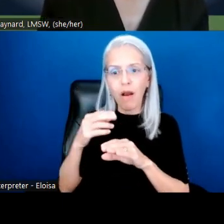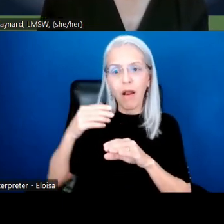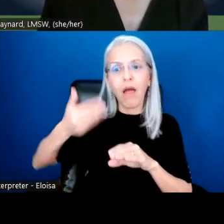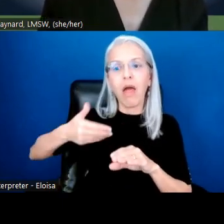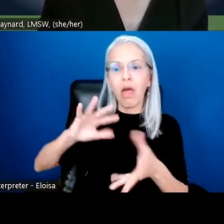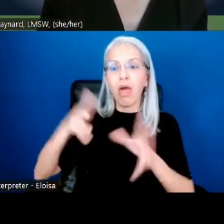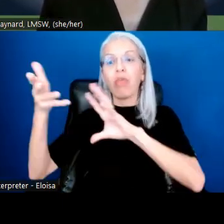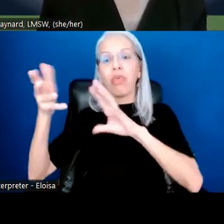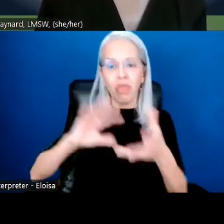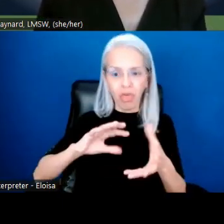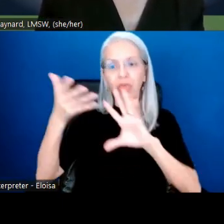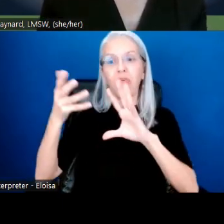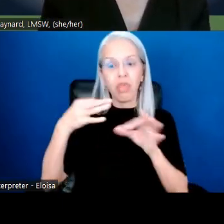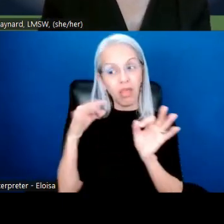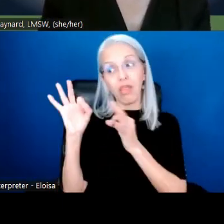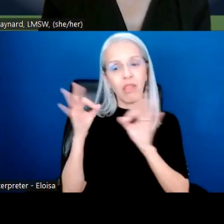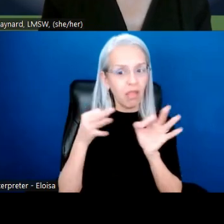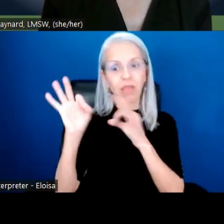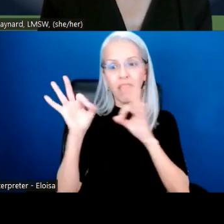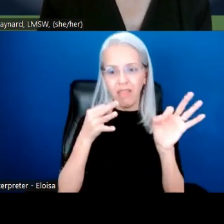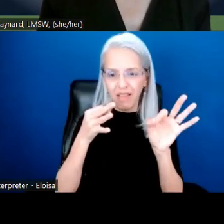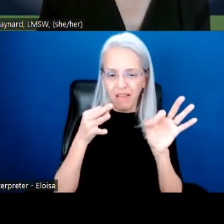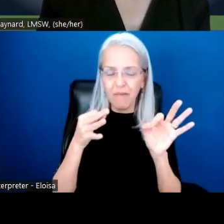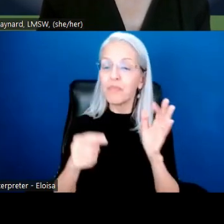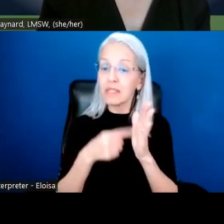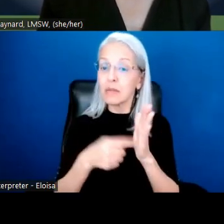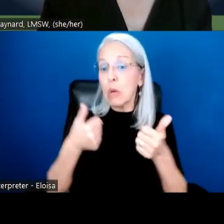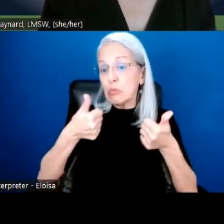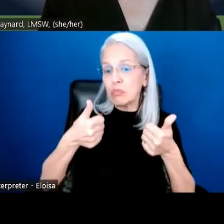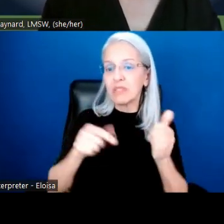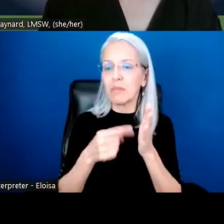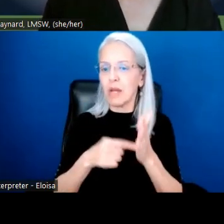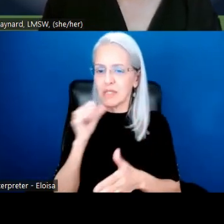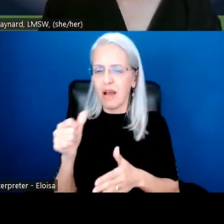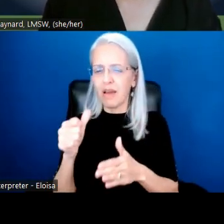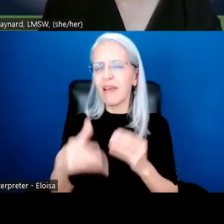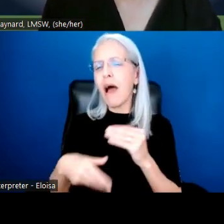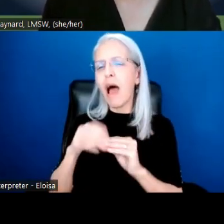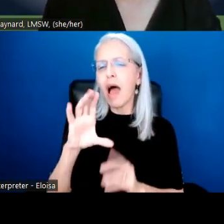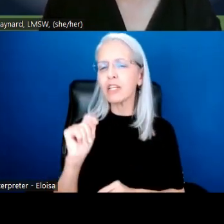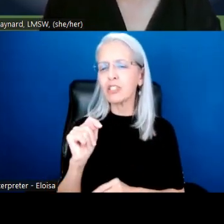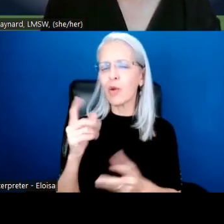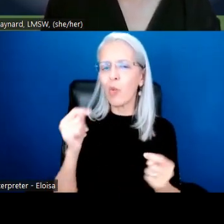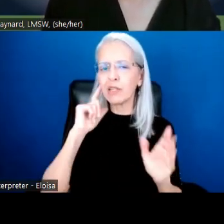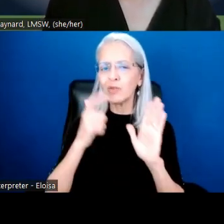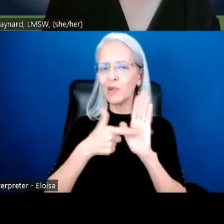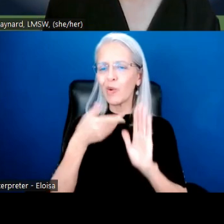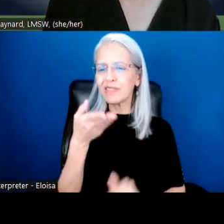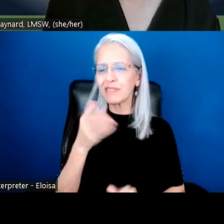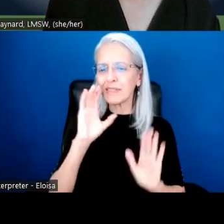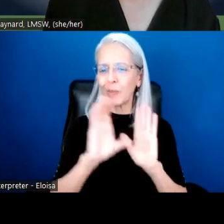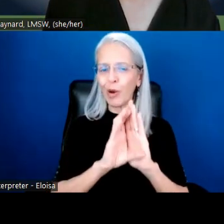it isn't, right? So put in the chat what you're seeing in this photo